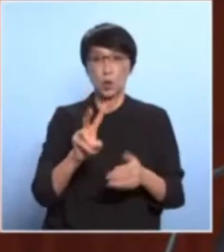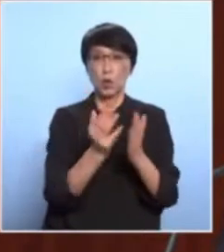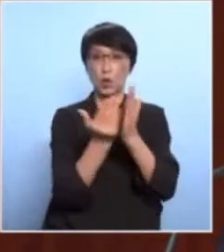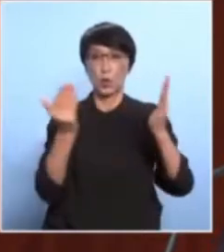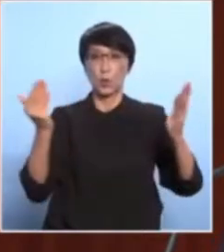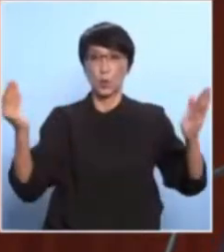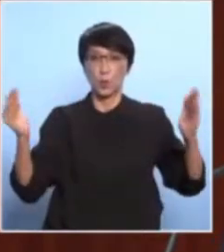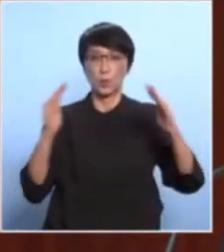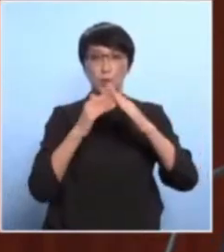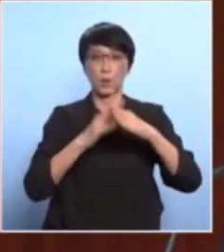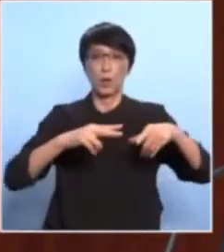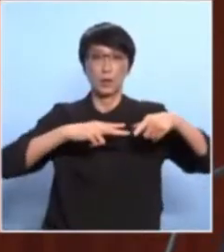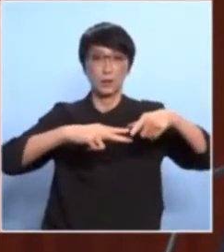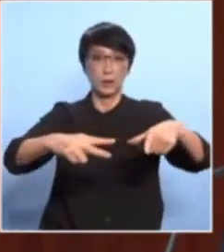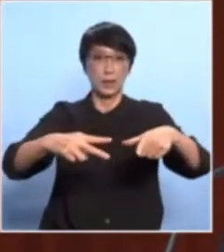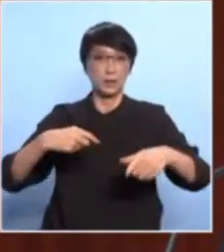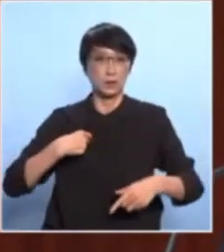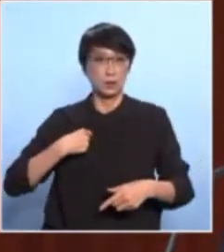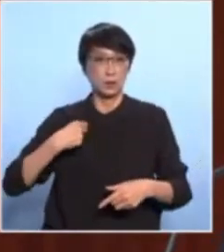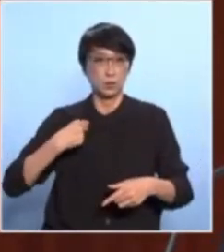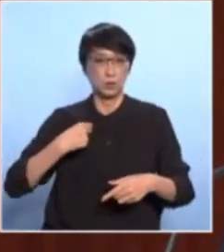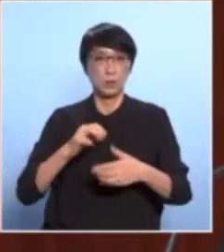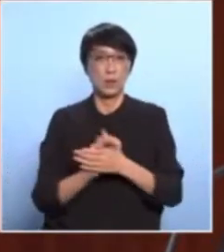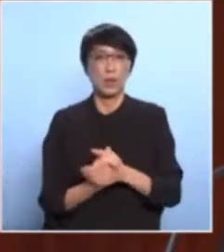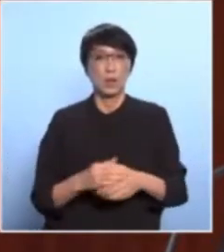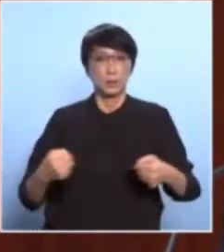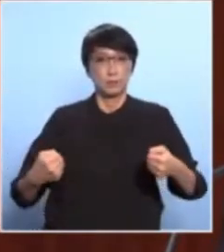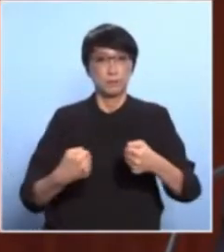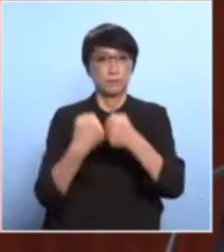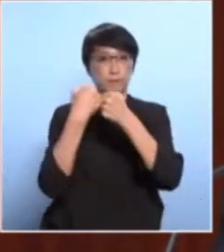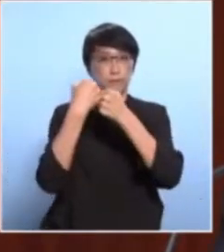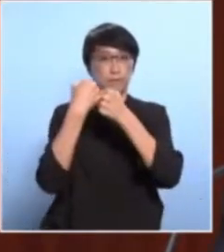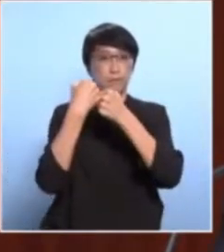Set up 2 museums about our country and the War of Resistance.